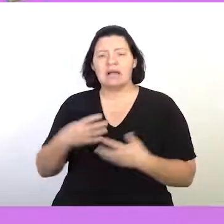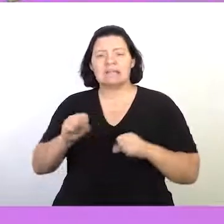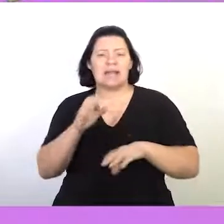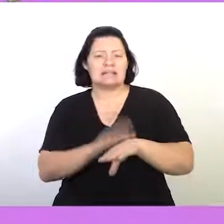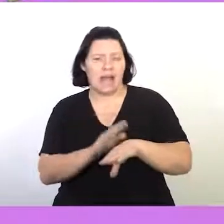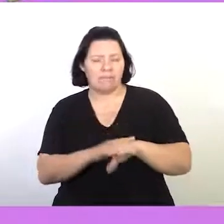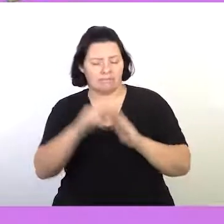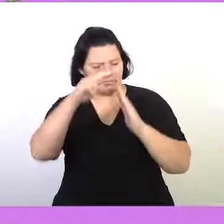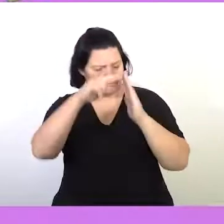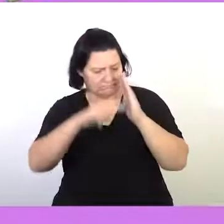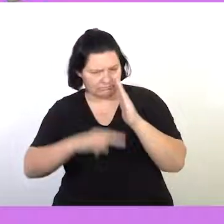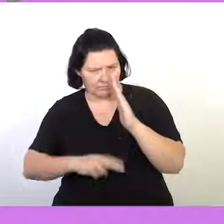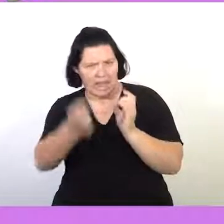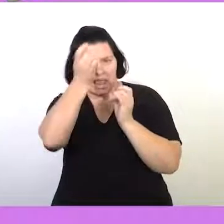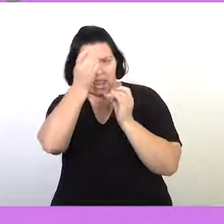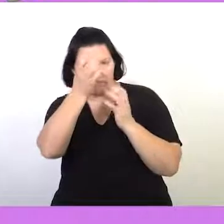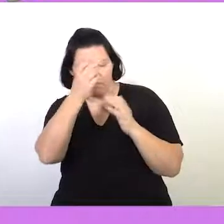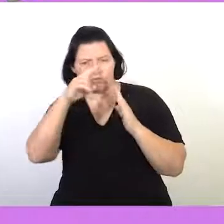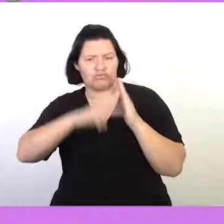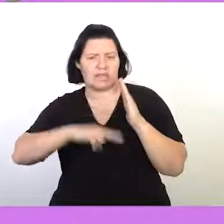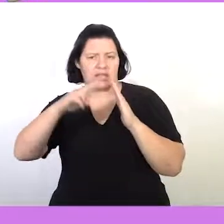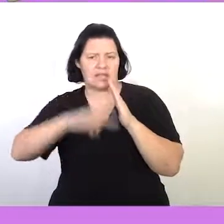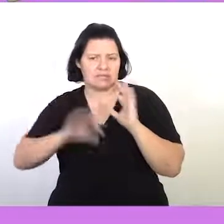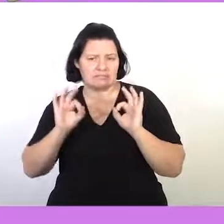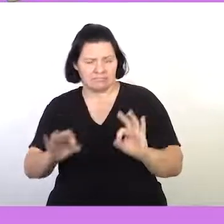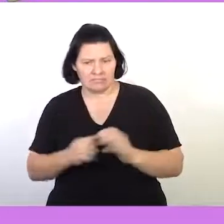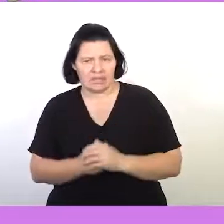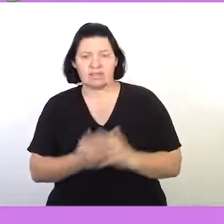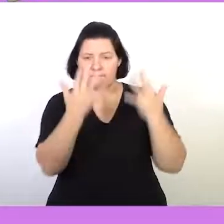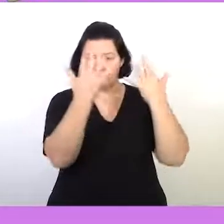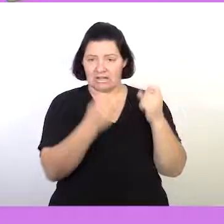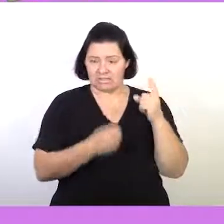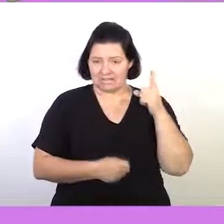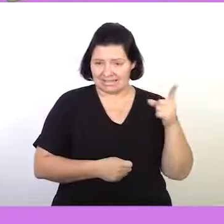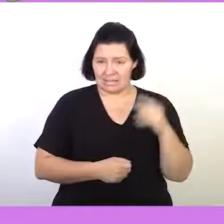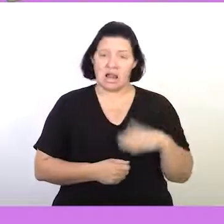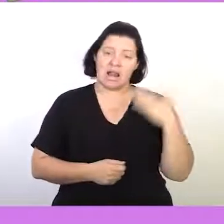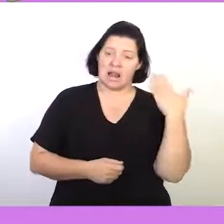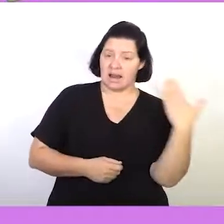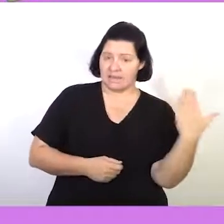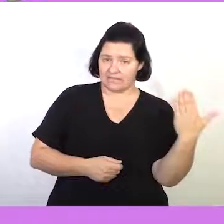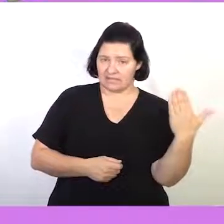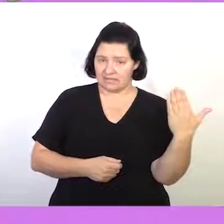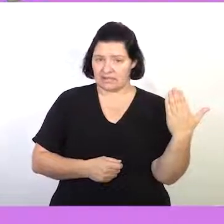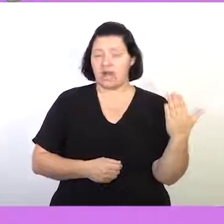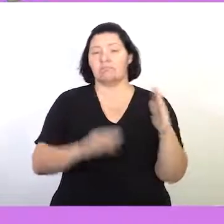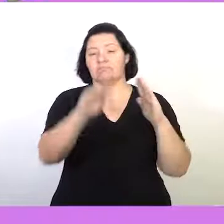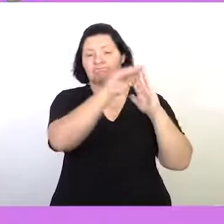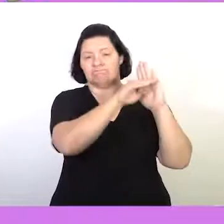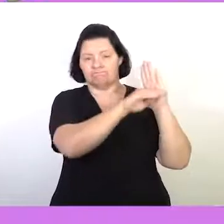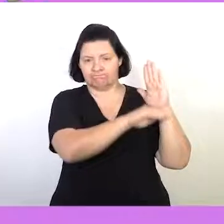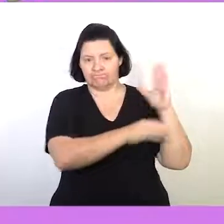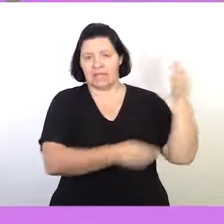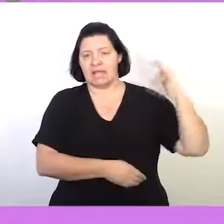time to carefully study the given information. Now, if you look at it, it's a budget. On our left-hand side of the budget, we listed